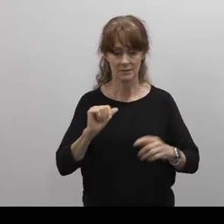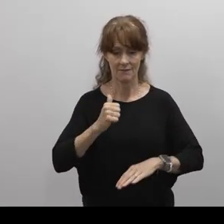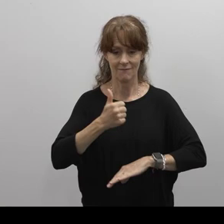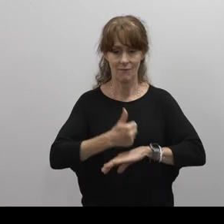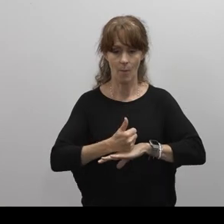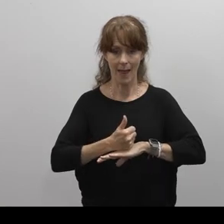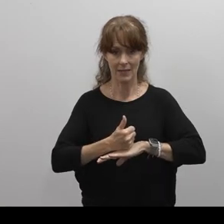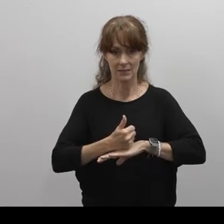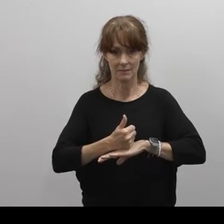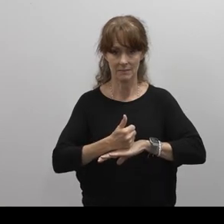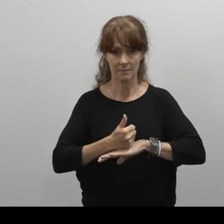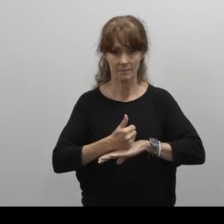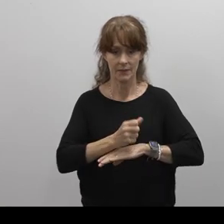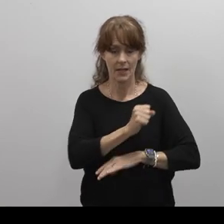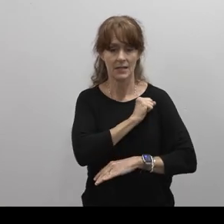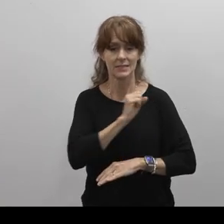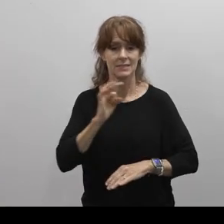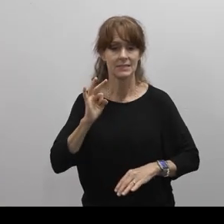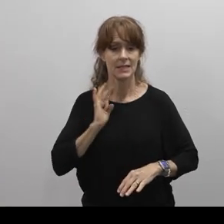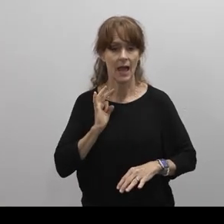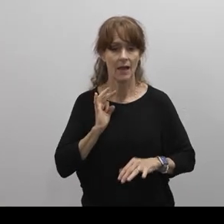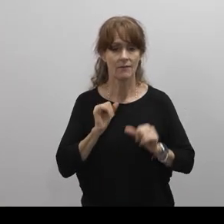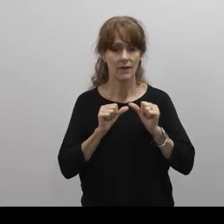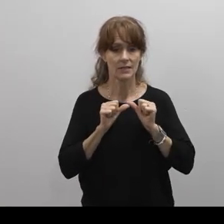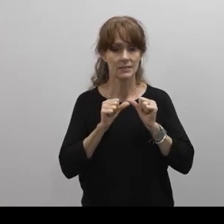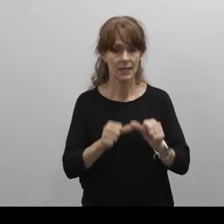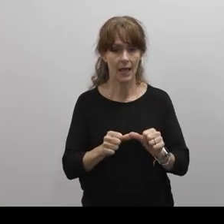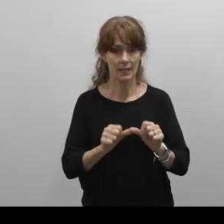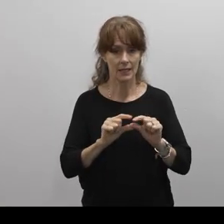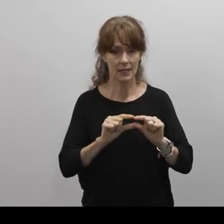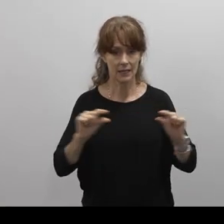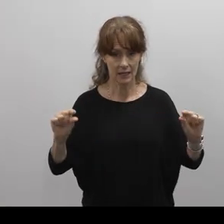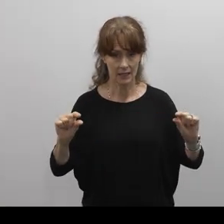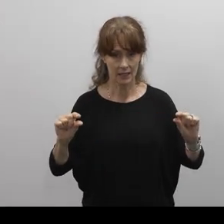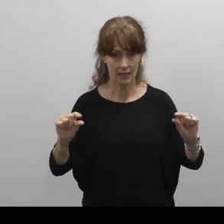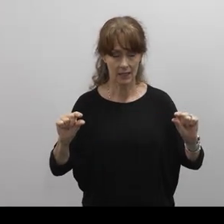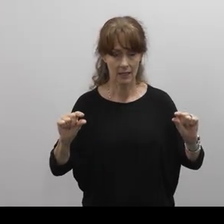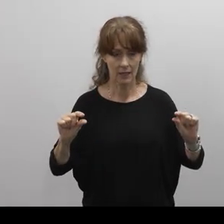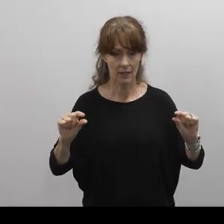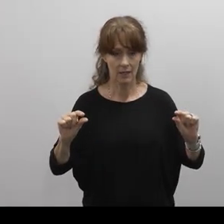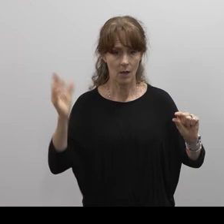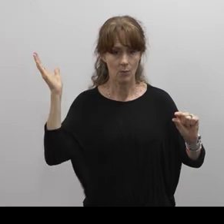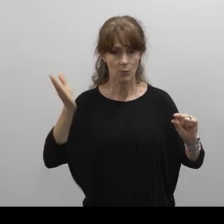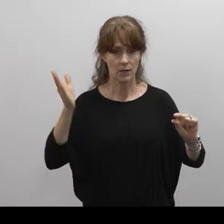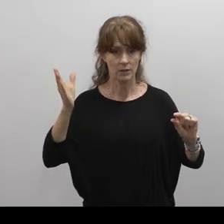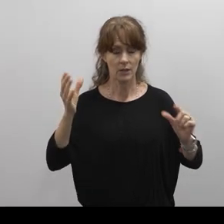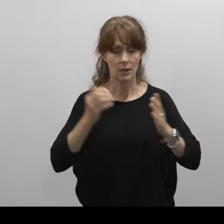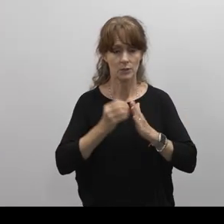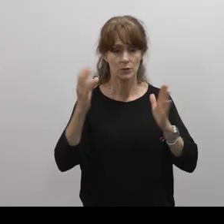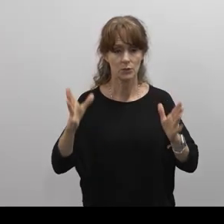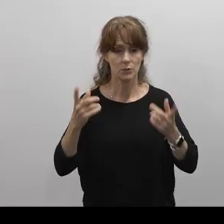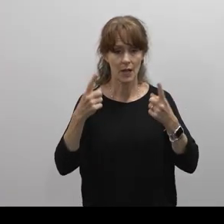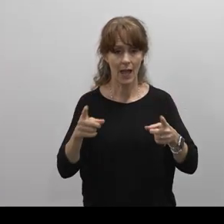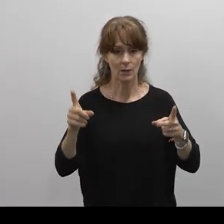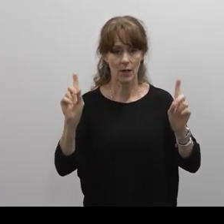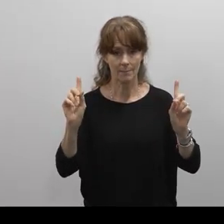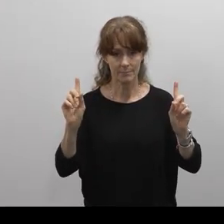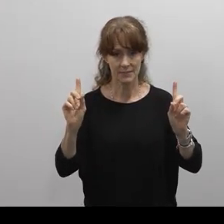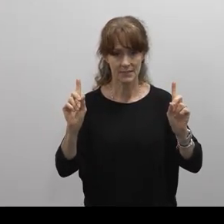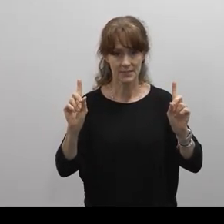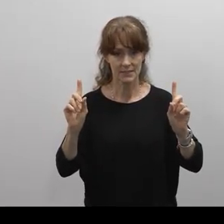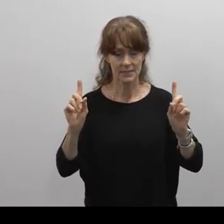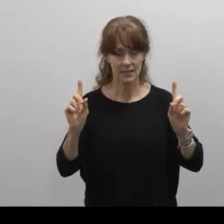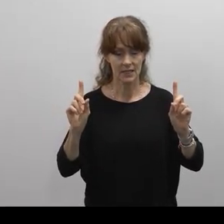first is, under staff report, there will be a standing item around the presentation of student outcomes that is